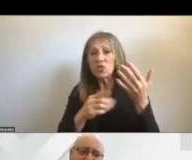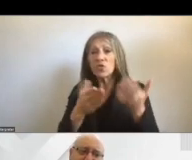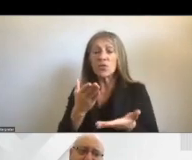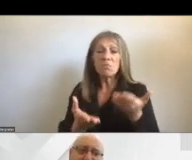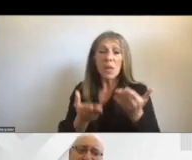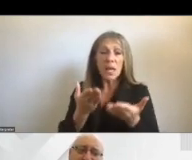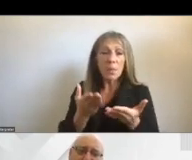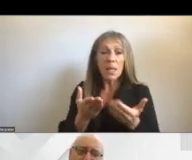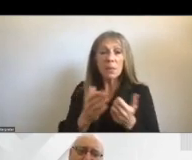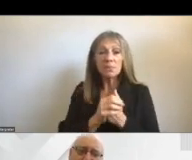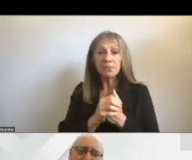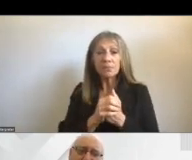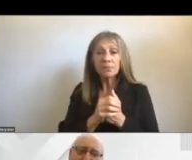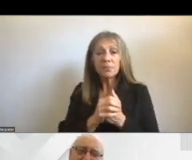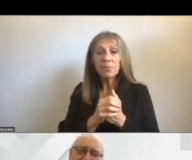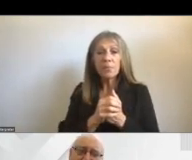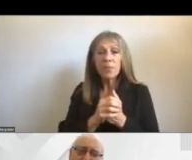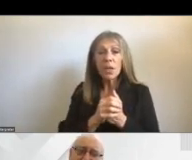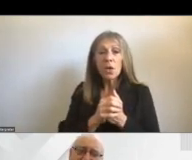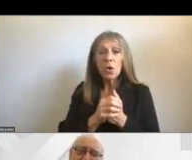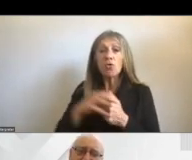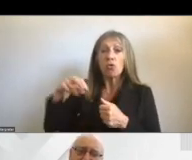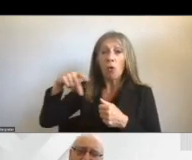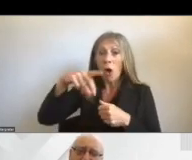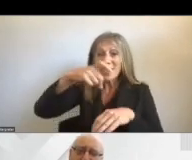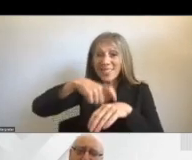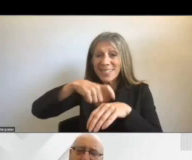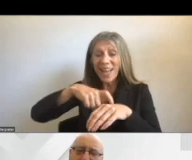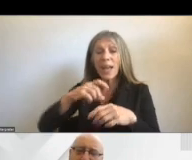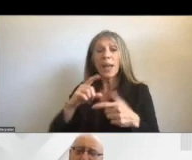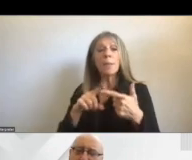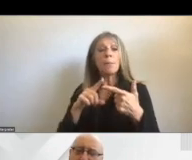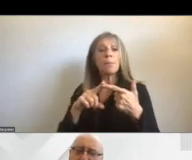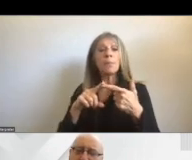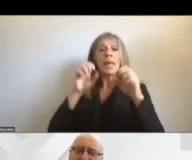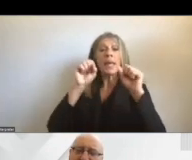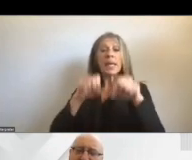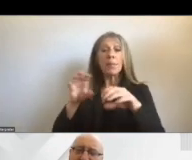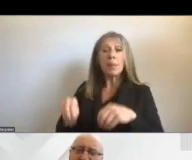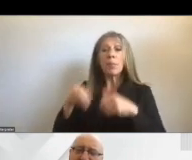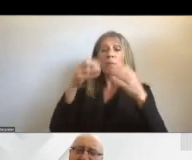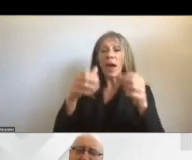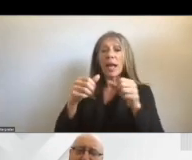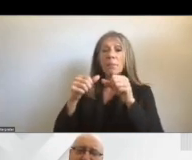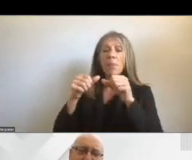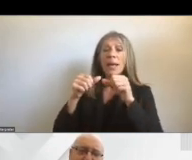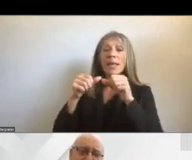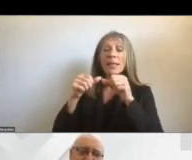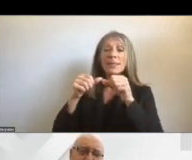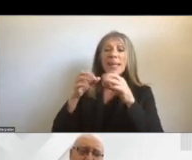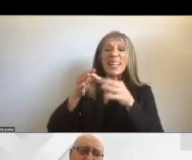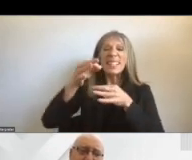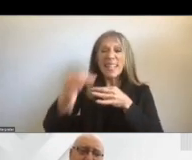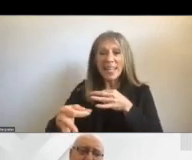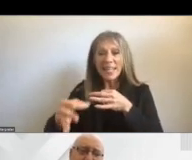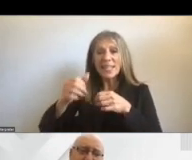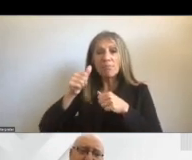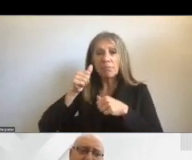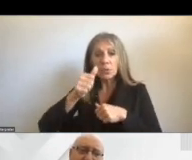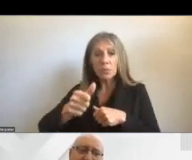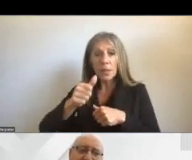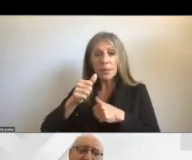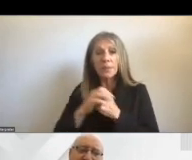display. Where the pedestrian signal rests and walk, the accessible walk indication may be limited to the first 7 seconds of the